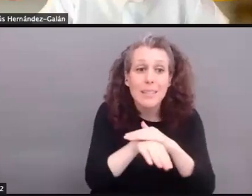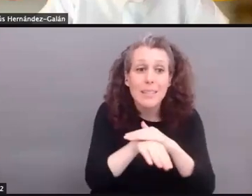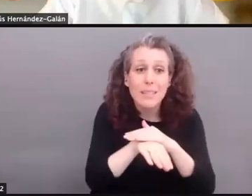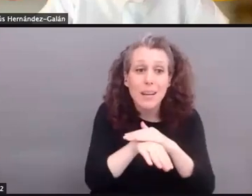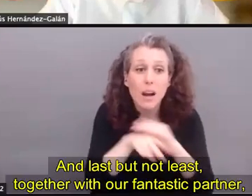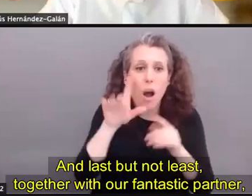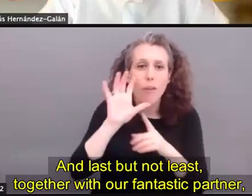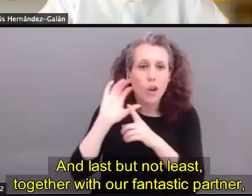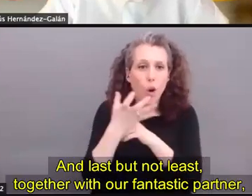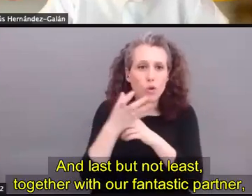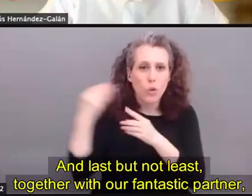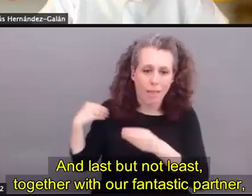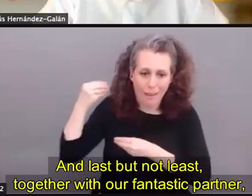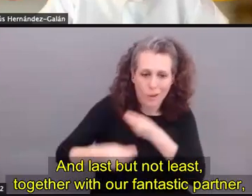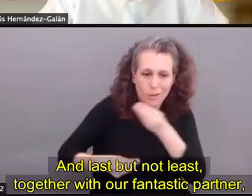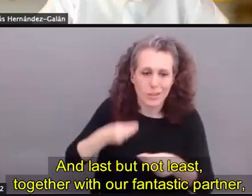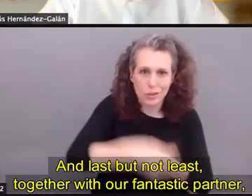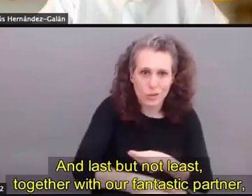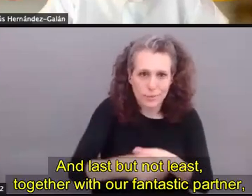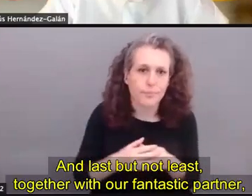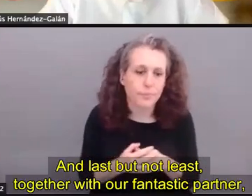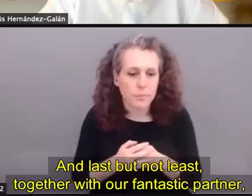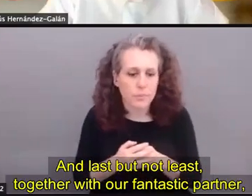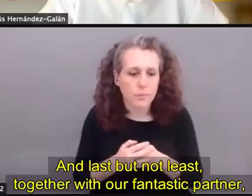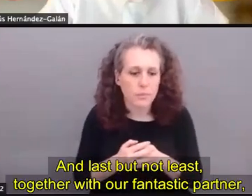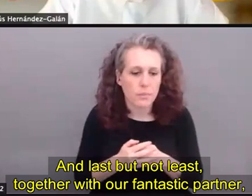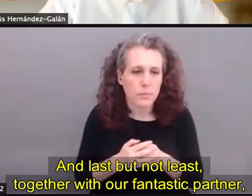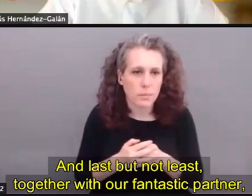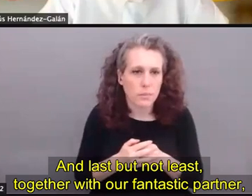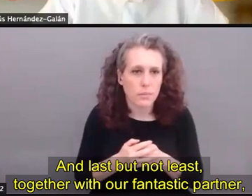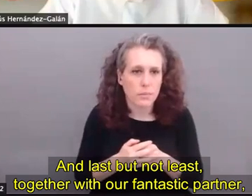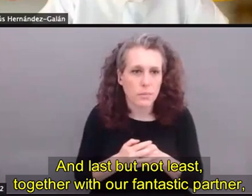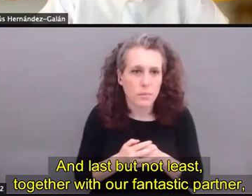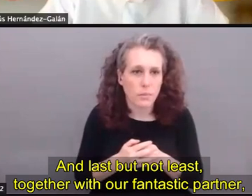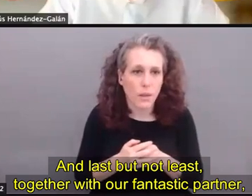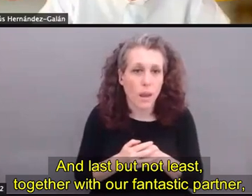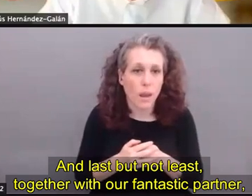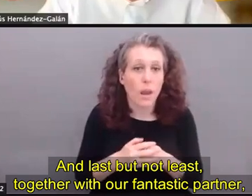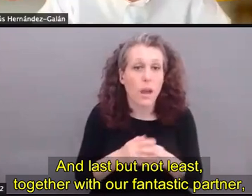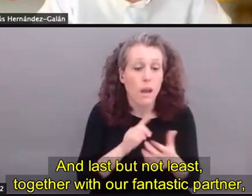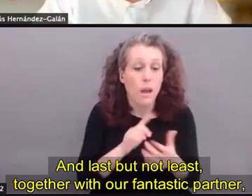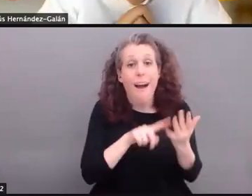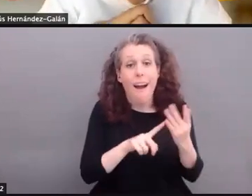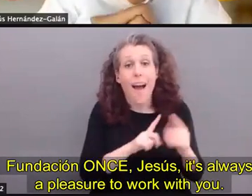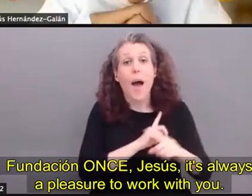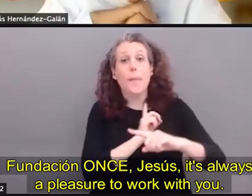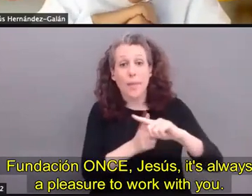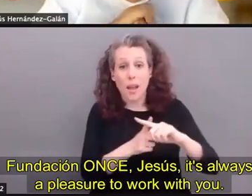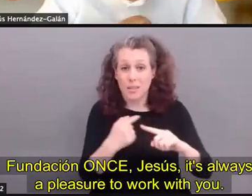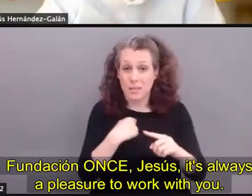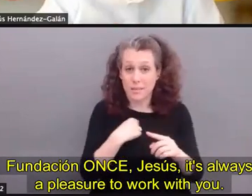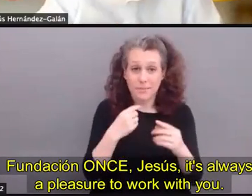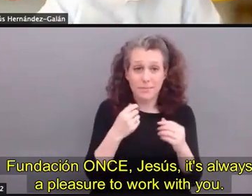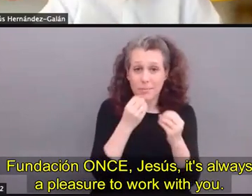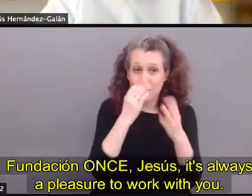heritage. And last but not least, together with our fantastic partner,